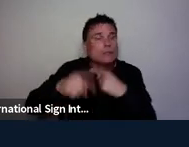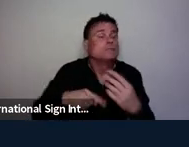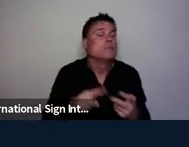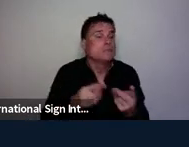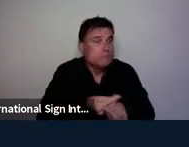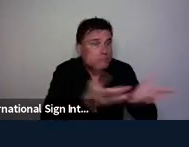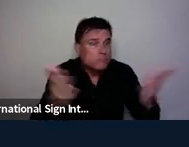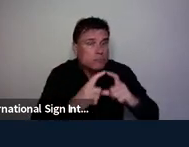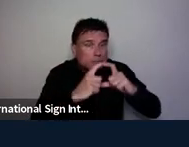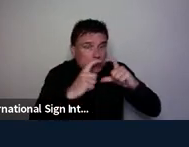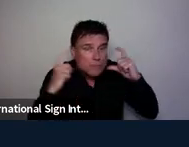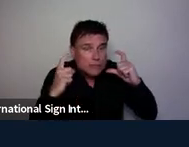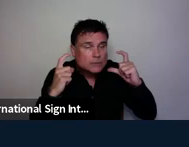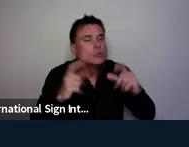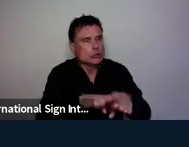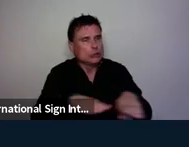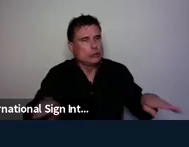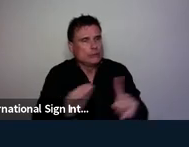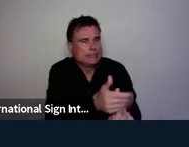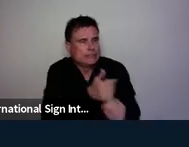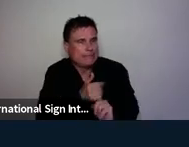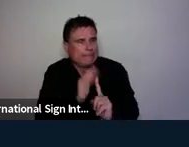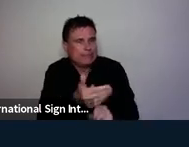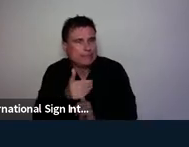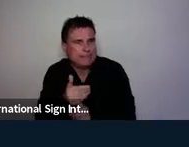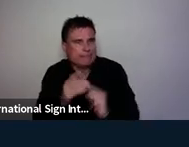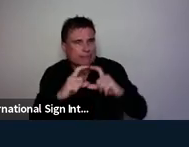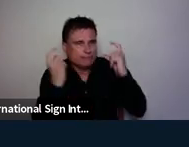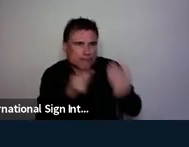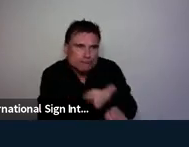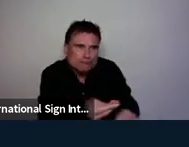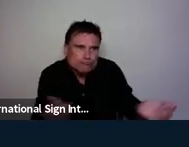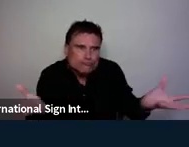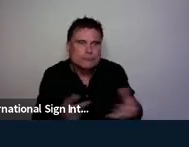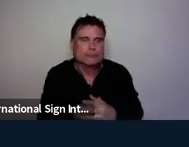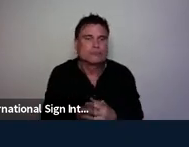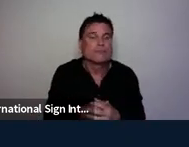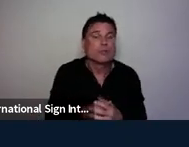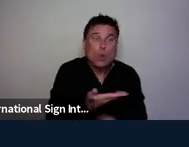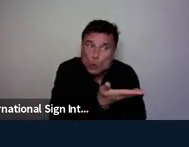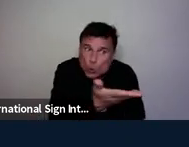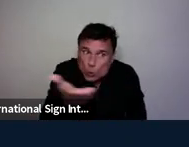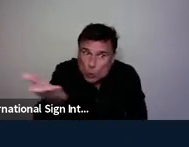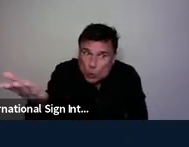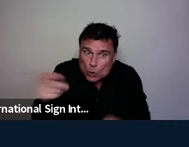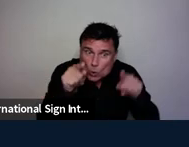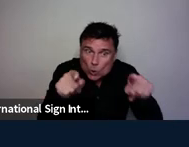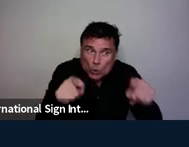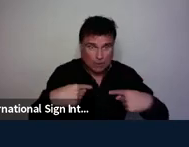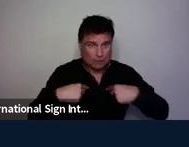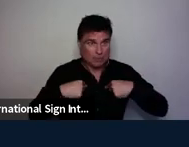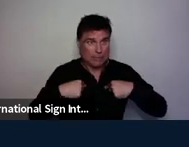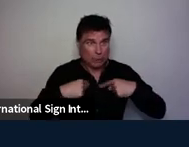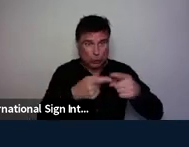school later. A youth, me and you, may not be able to change the whole world, but we can